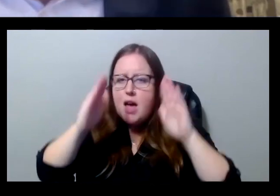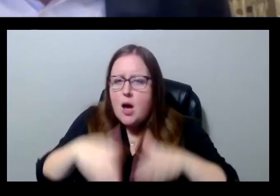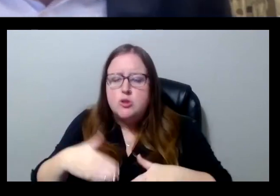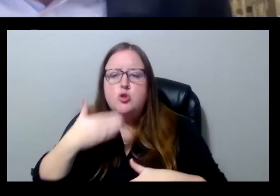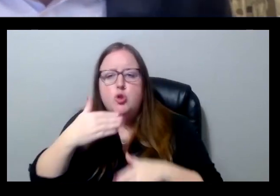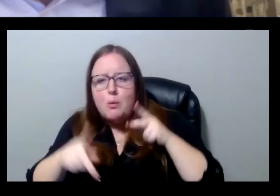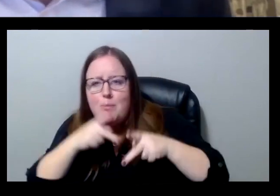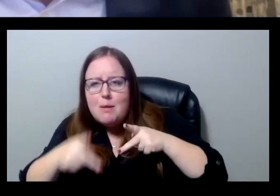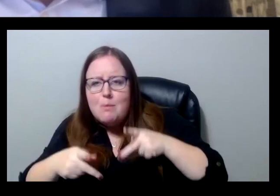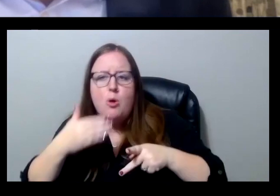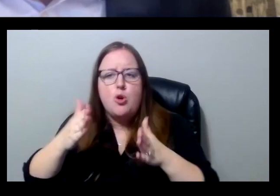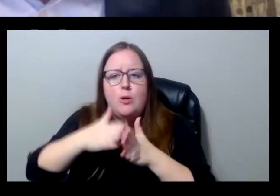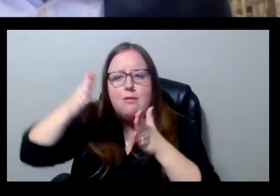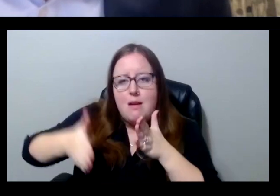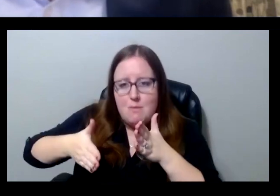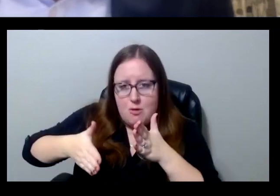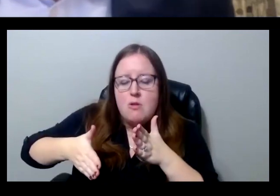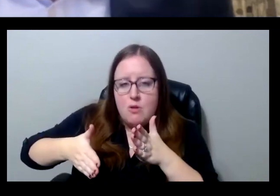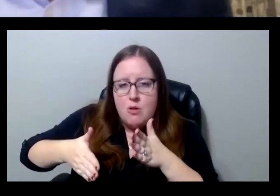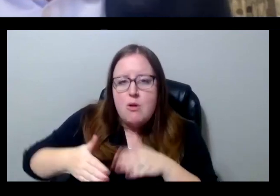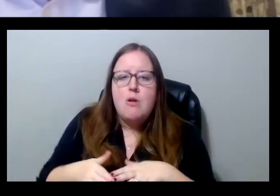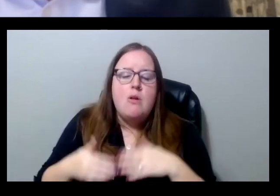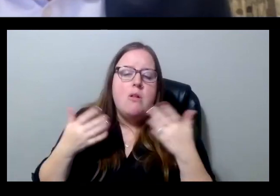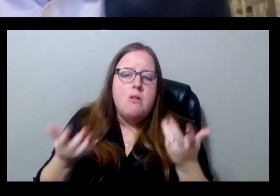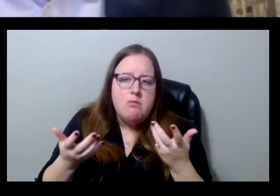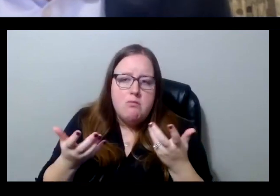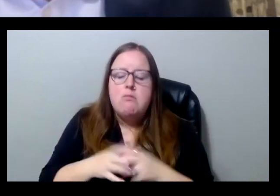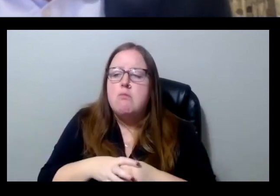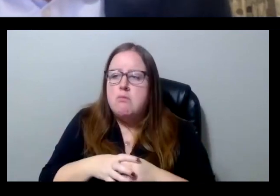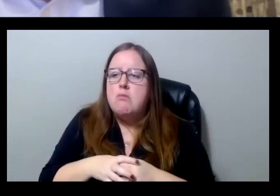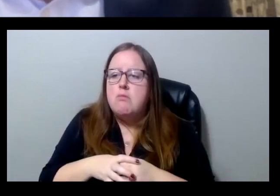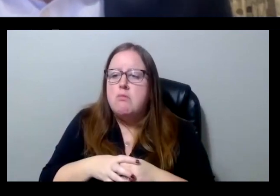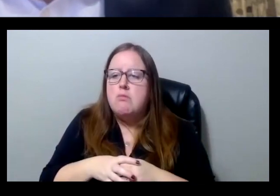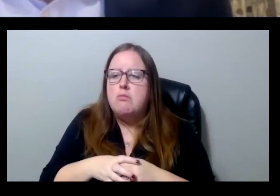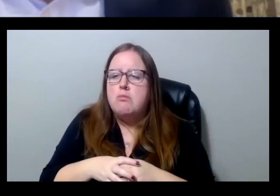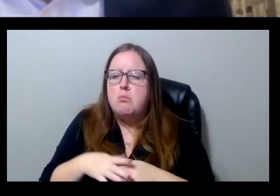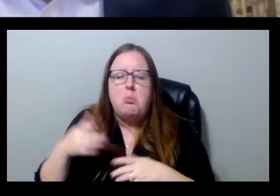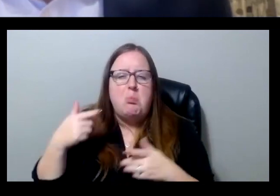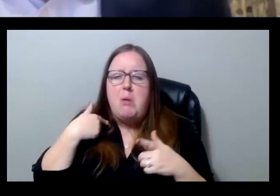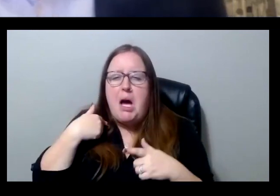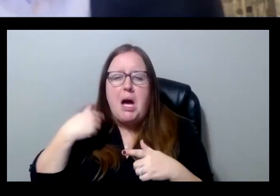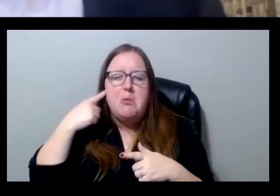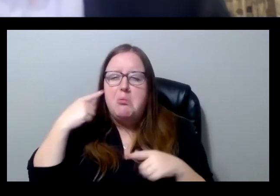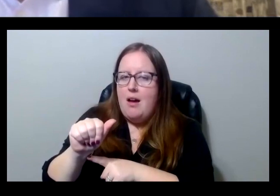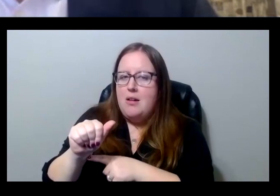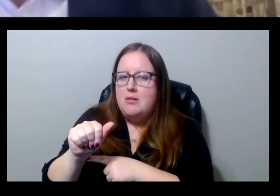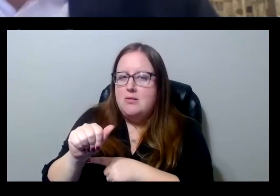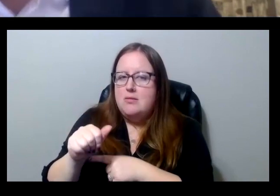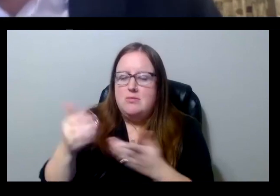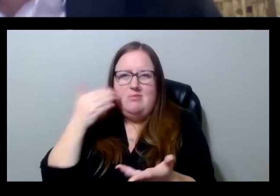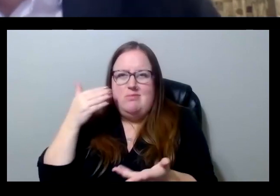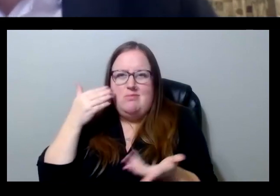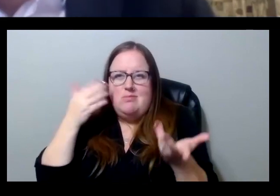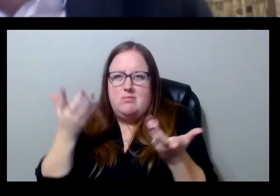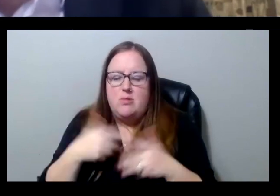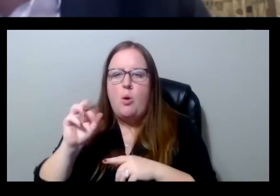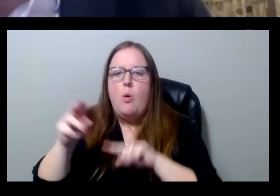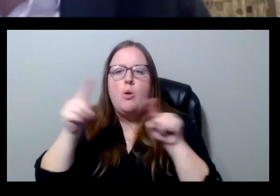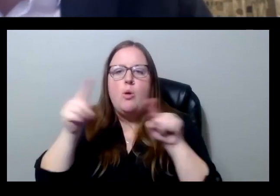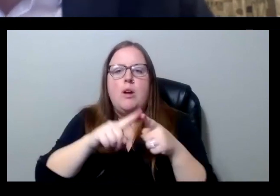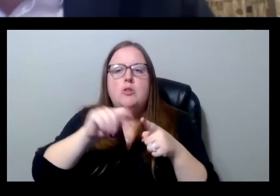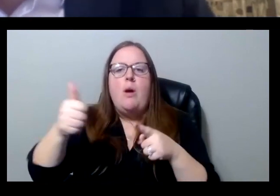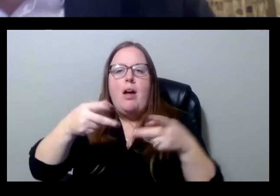my manuscript and really helped me kind of work through some of that stuff, he said, you're demonizing the Serbs, and you can't do that. He said there